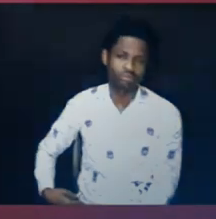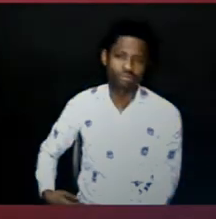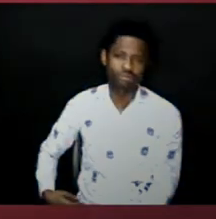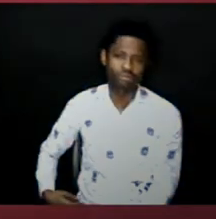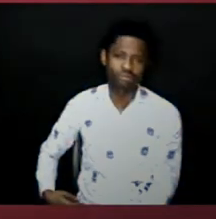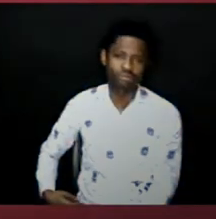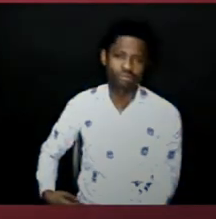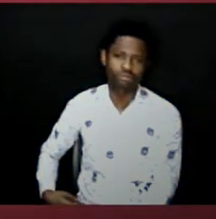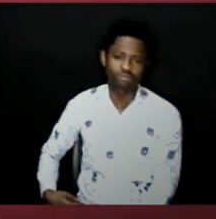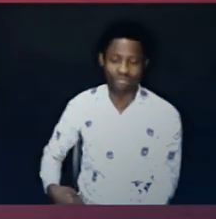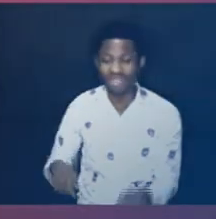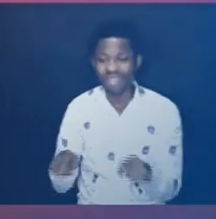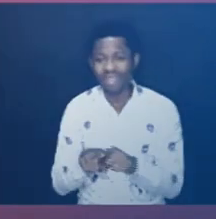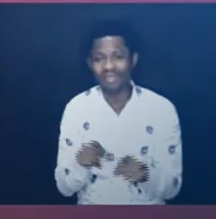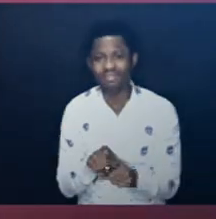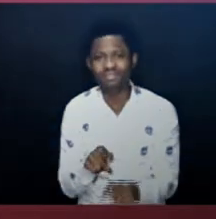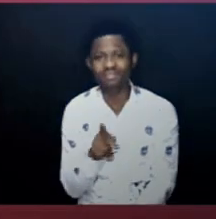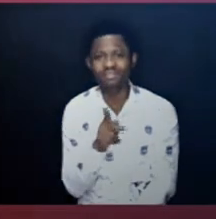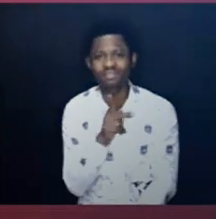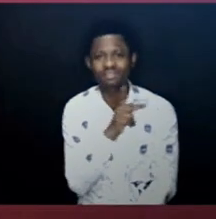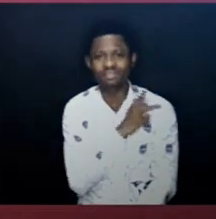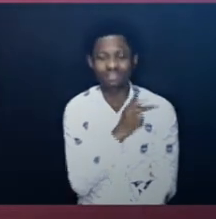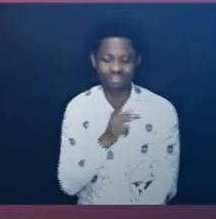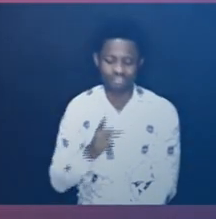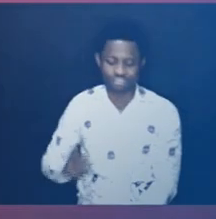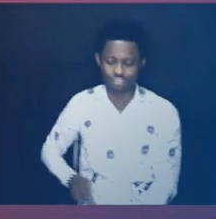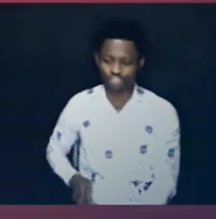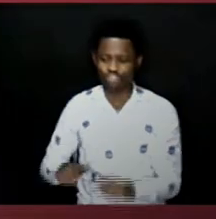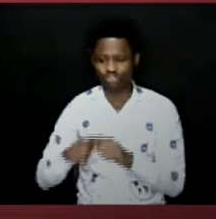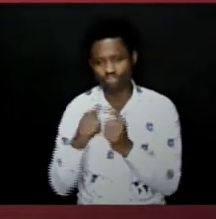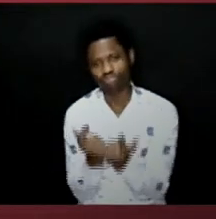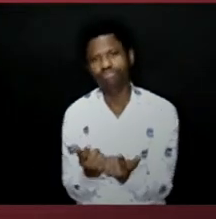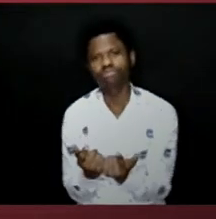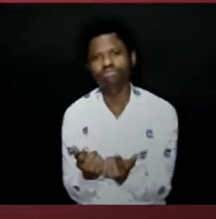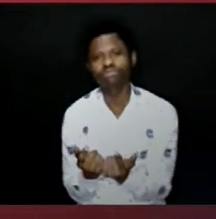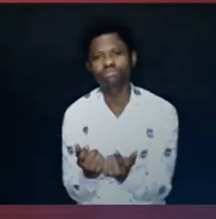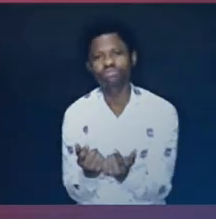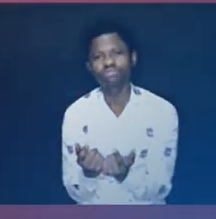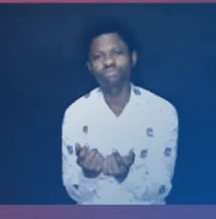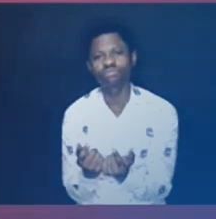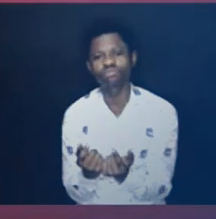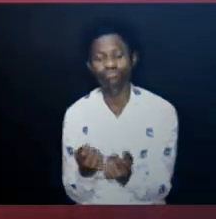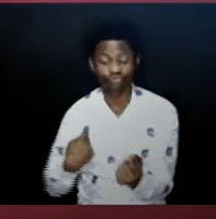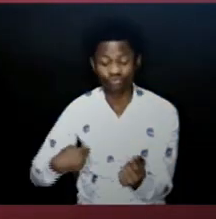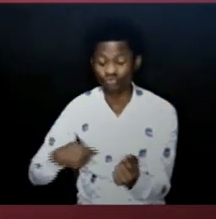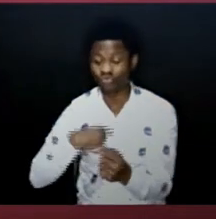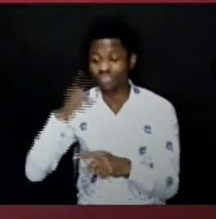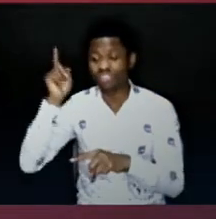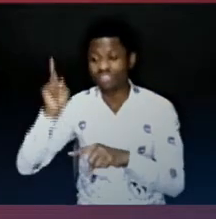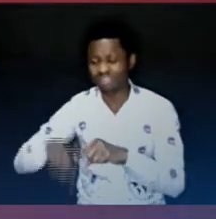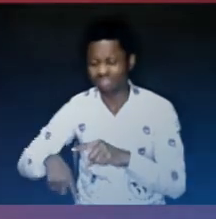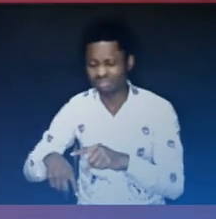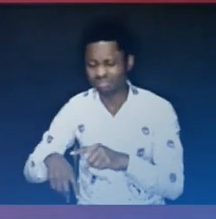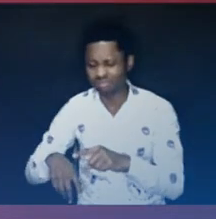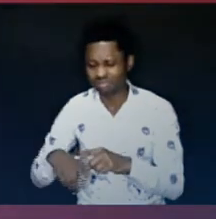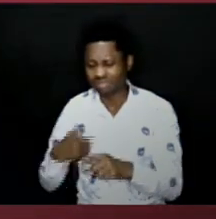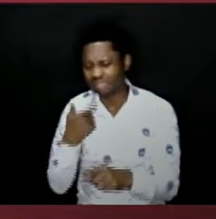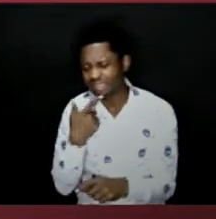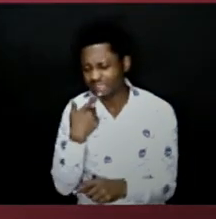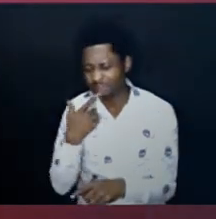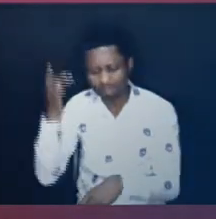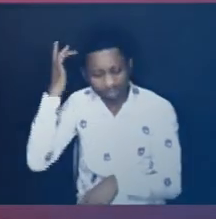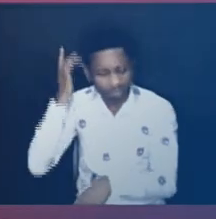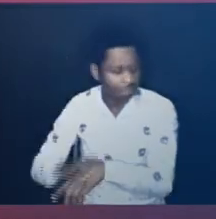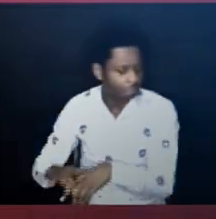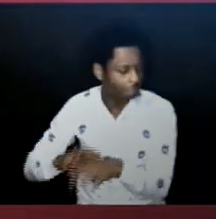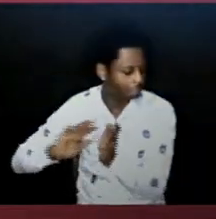As kings, and now this year, we cannot not be unconcerned